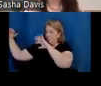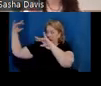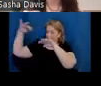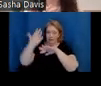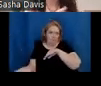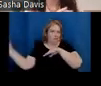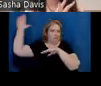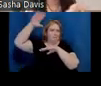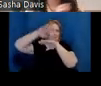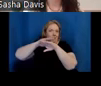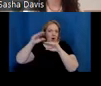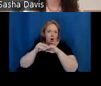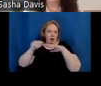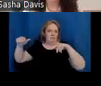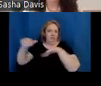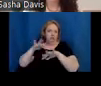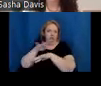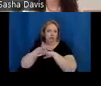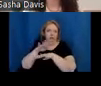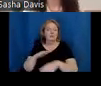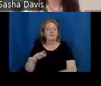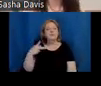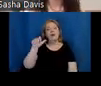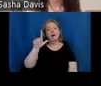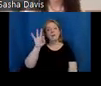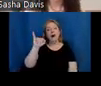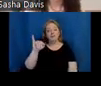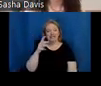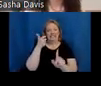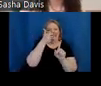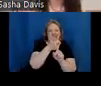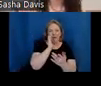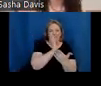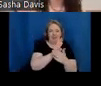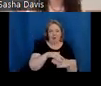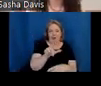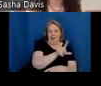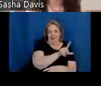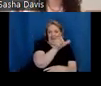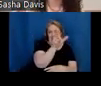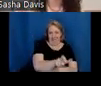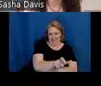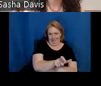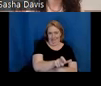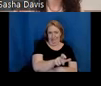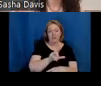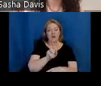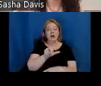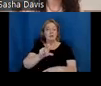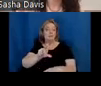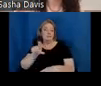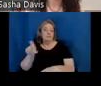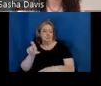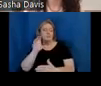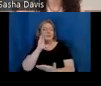Here I'm showing a self-portrait on the left, and then on the right, another photograph that she took of